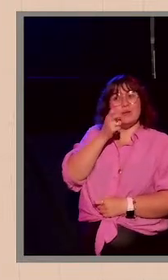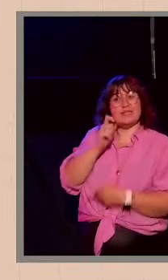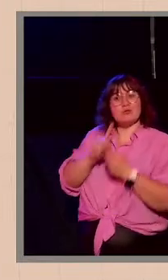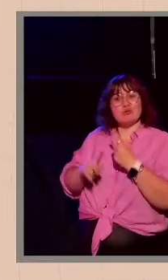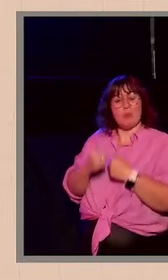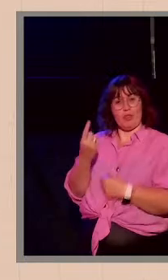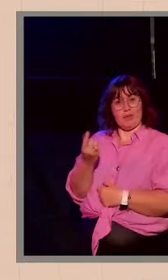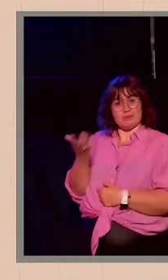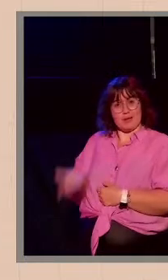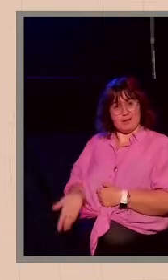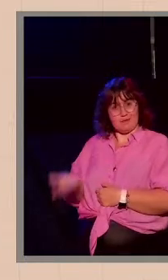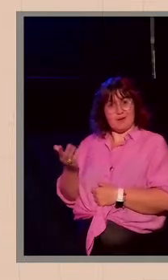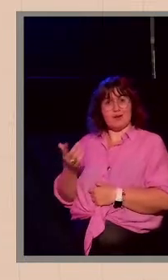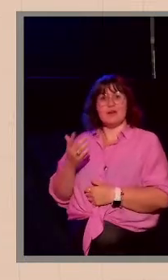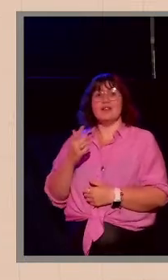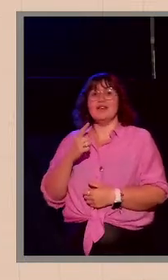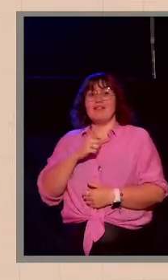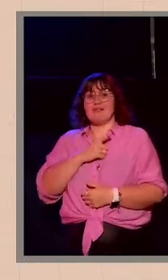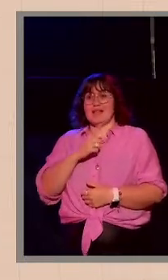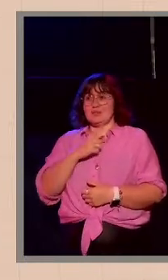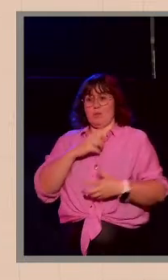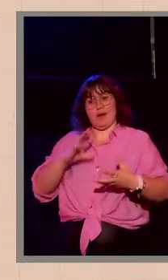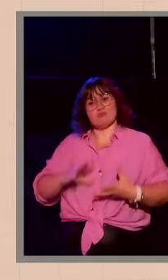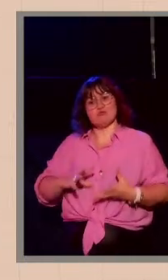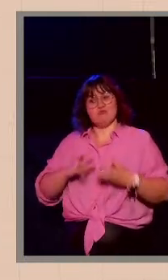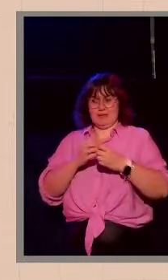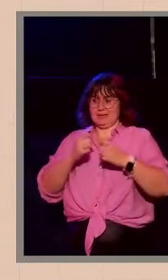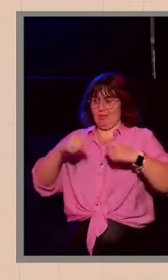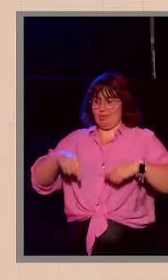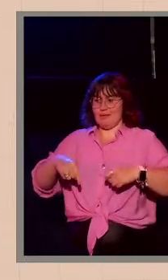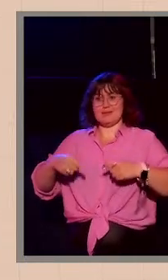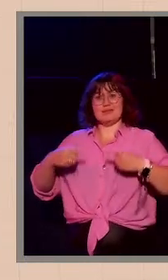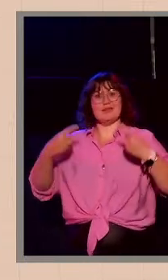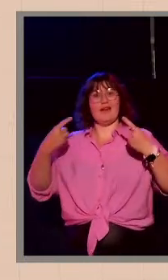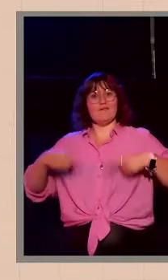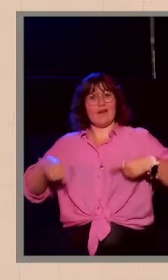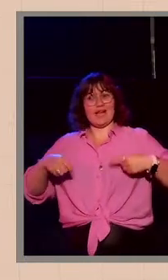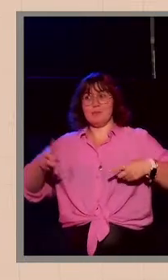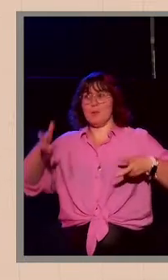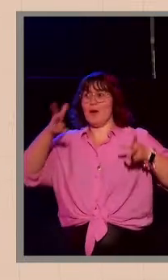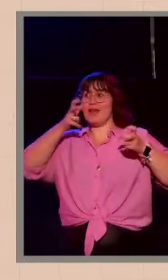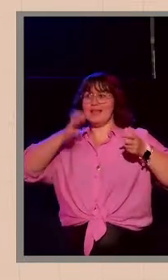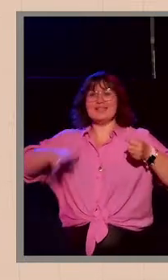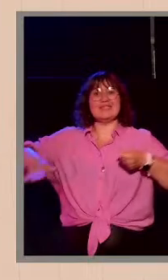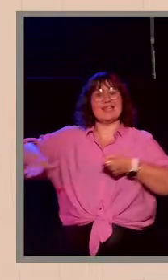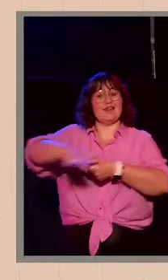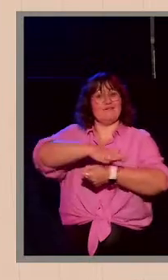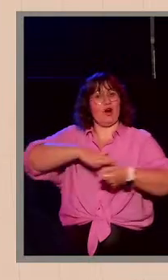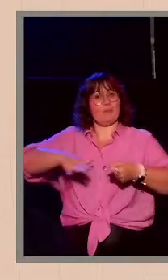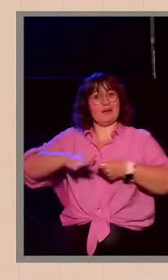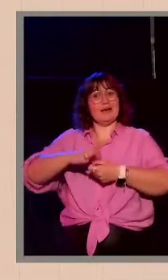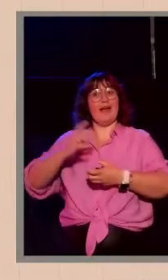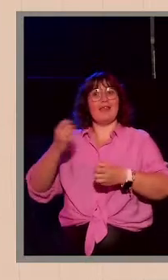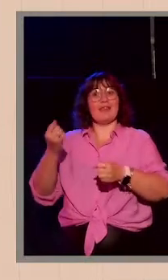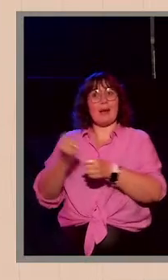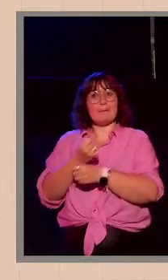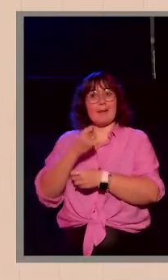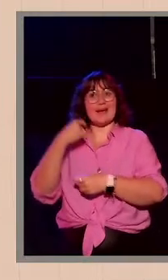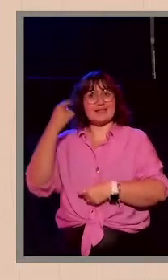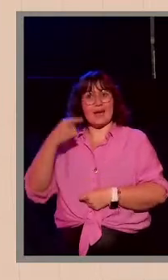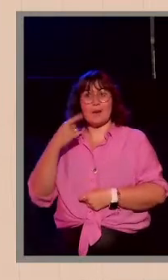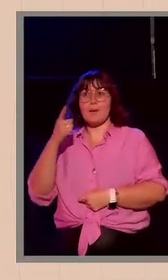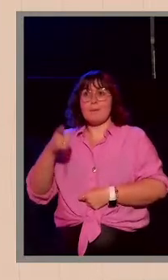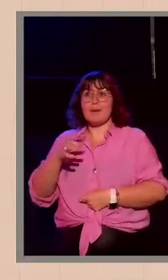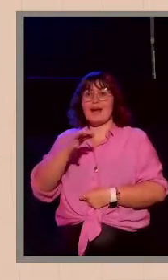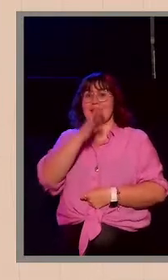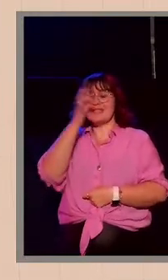So that's part of why I'm making available in the listening environment things that make sound. But it is a question